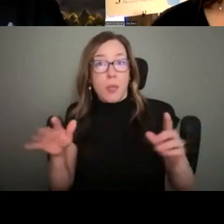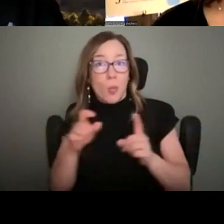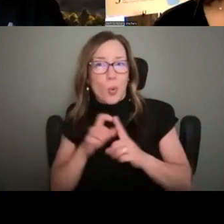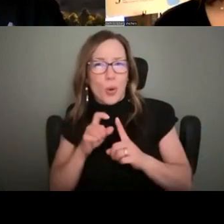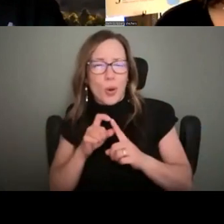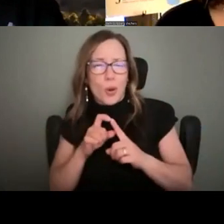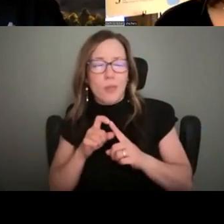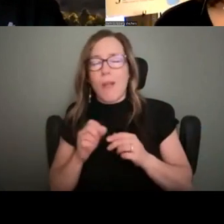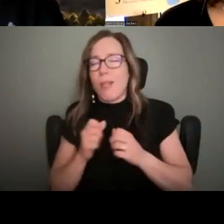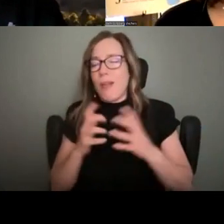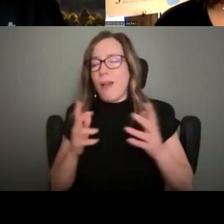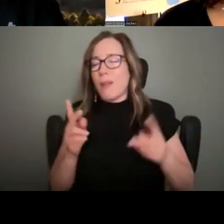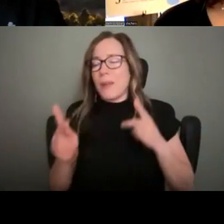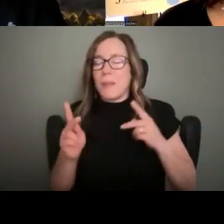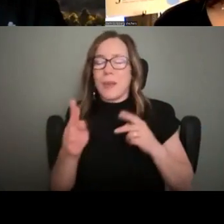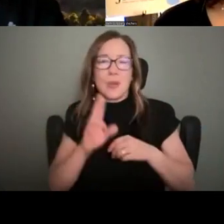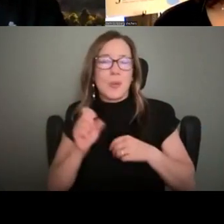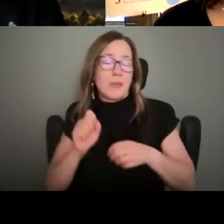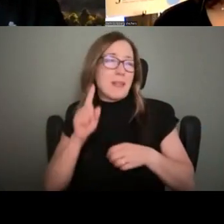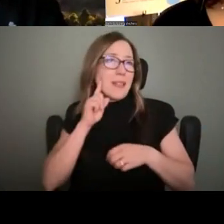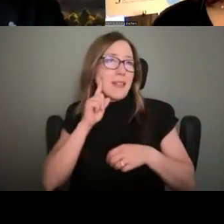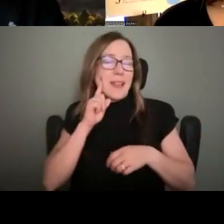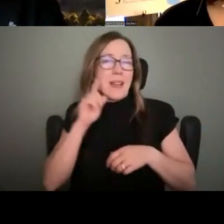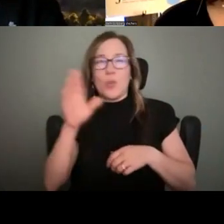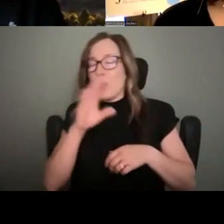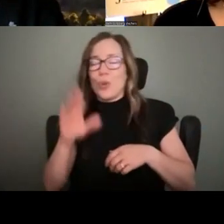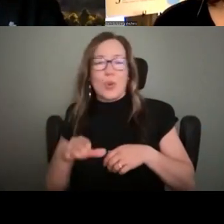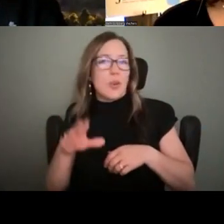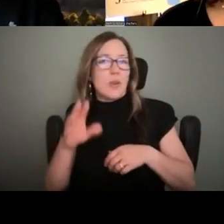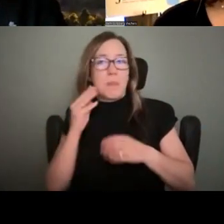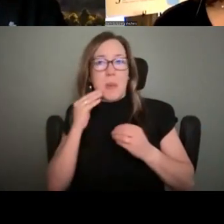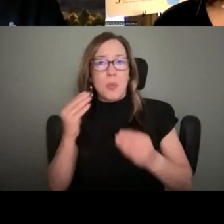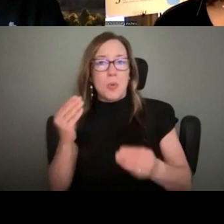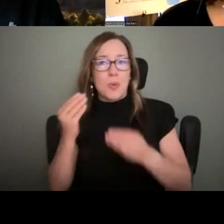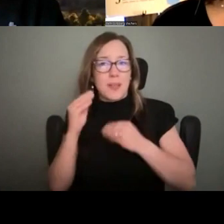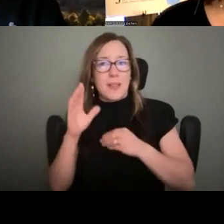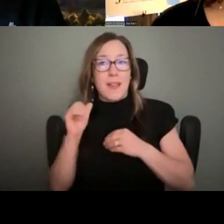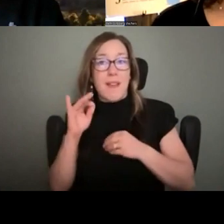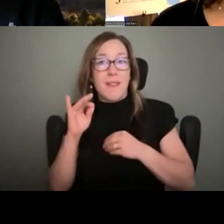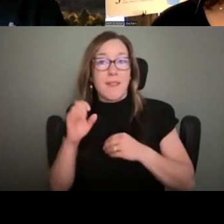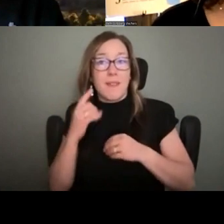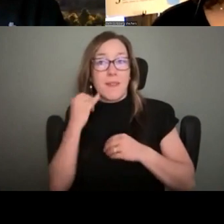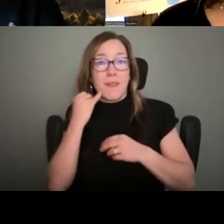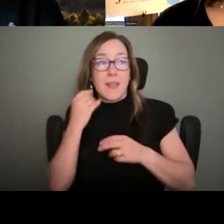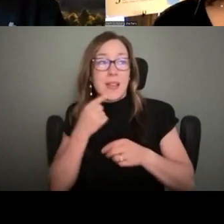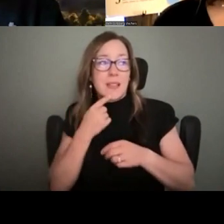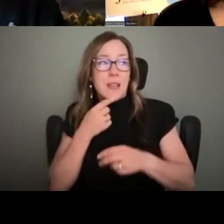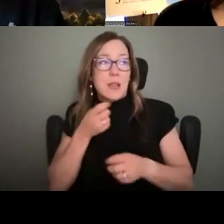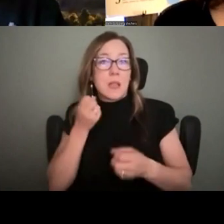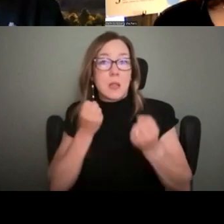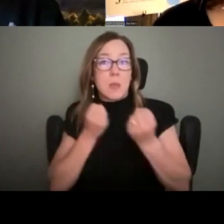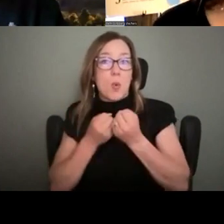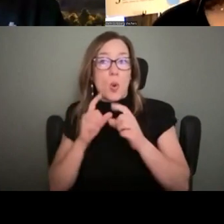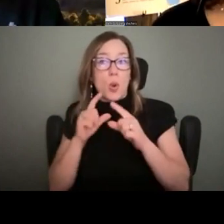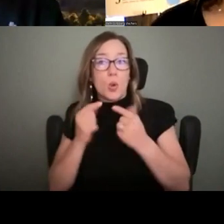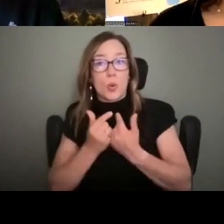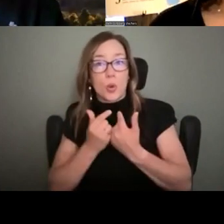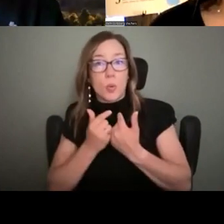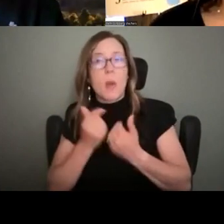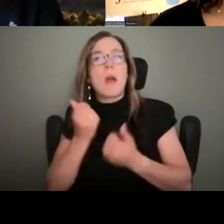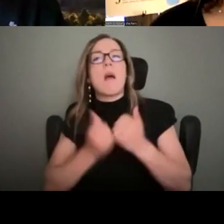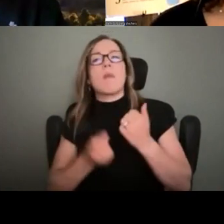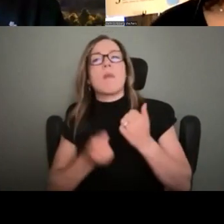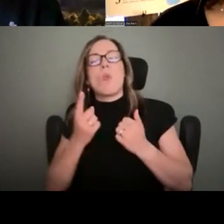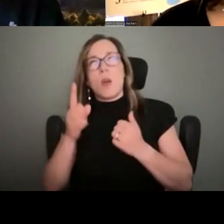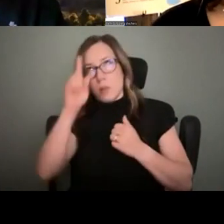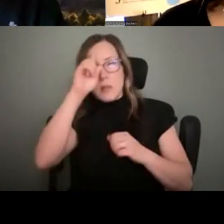United States have never heard of a memory cafe. So if I say the phrase support group, just about everybody gets a